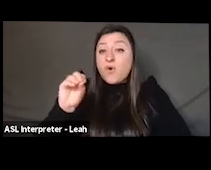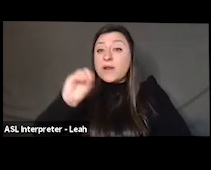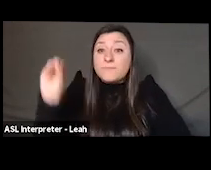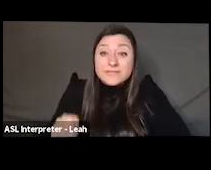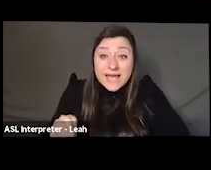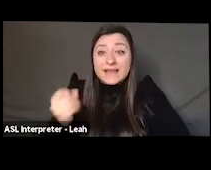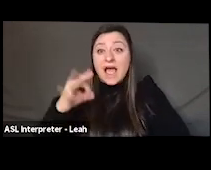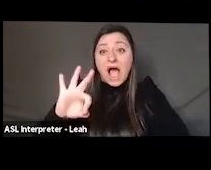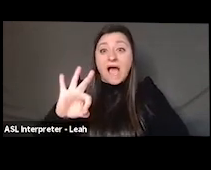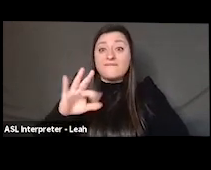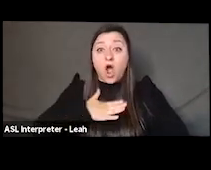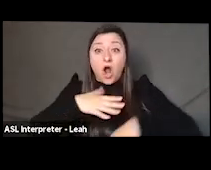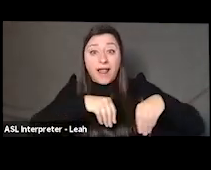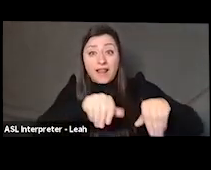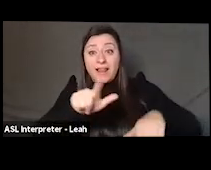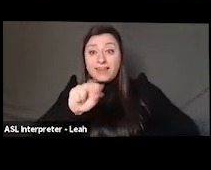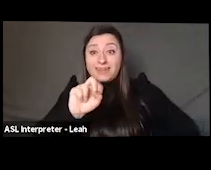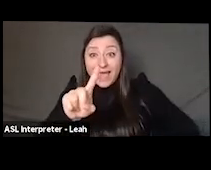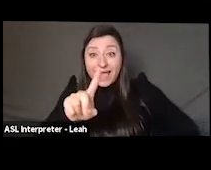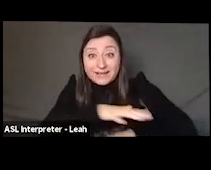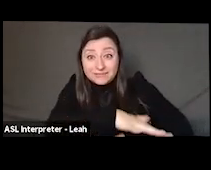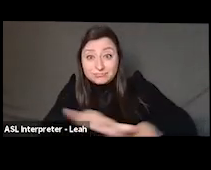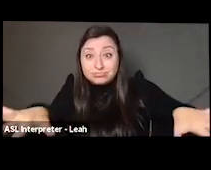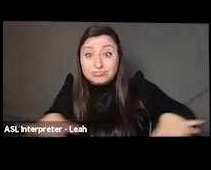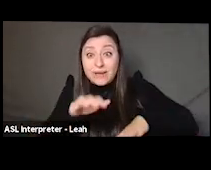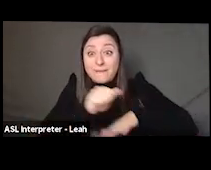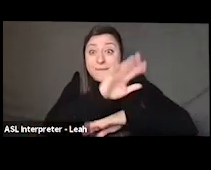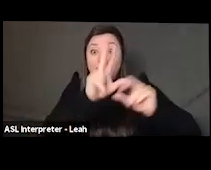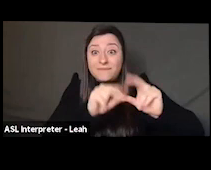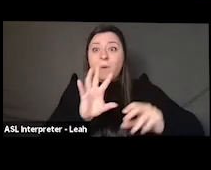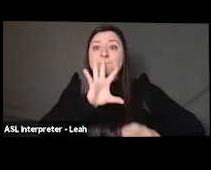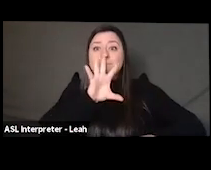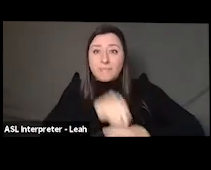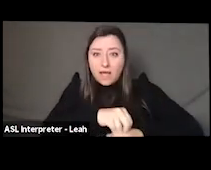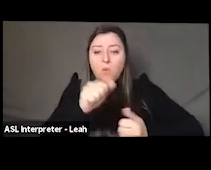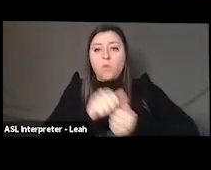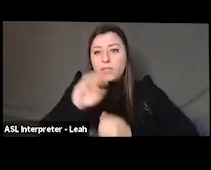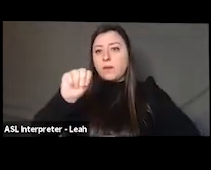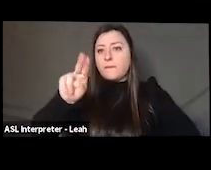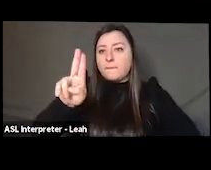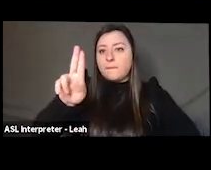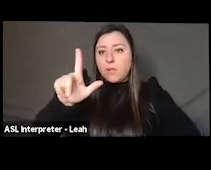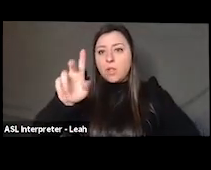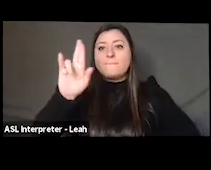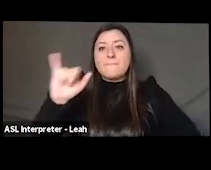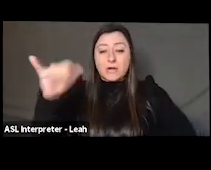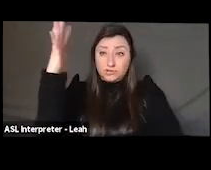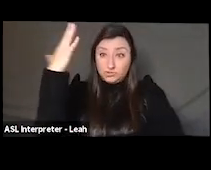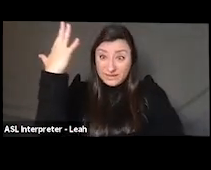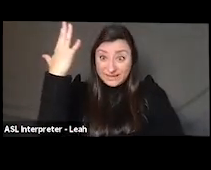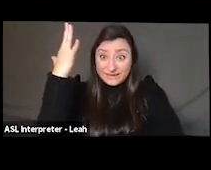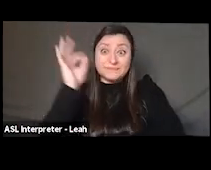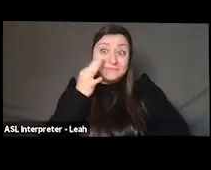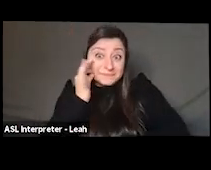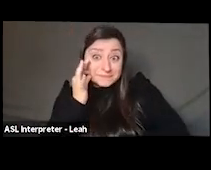the fertile land of Mount Lebanon was planted with mulberry trees. This was